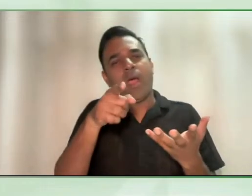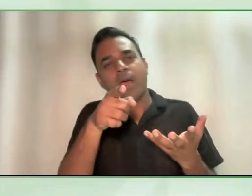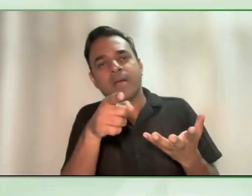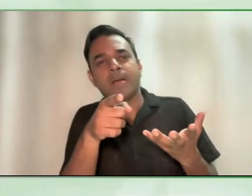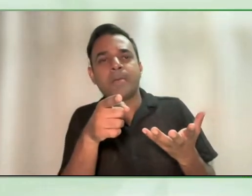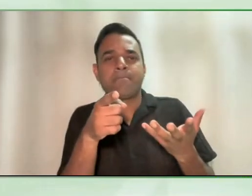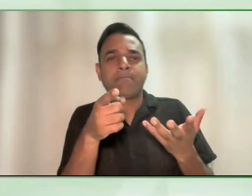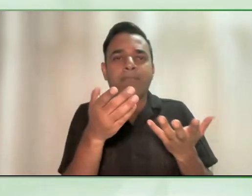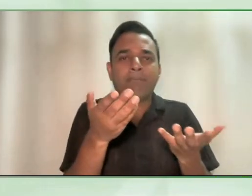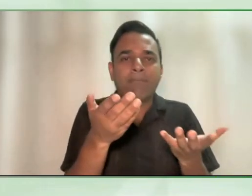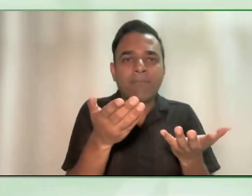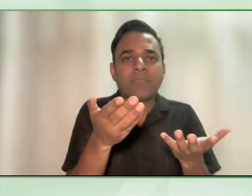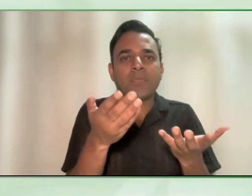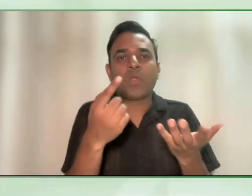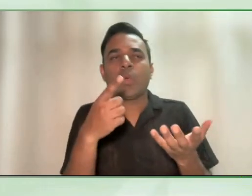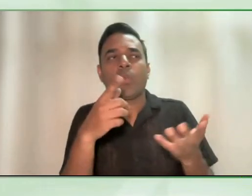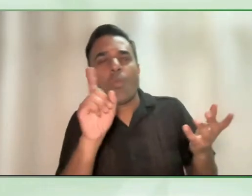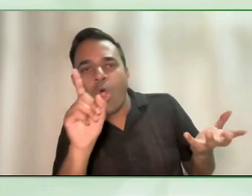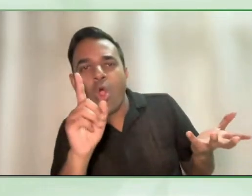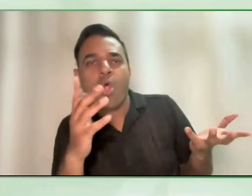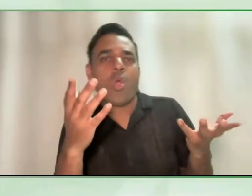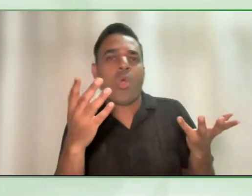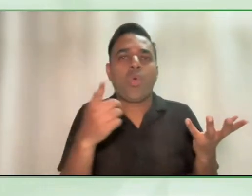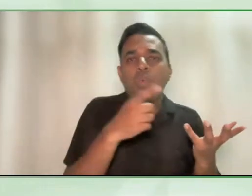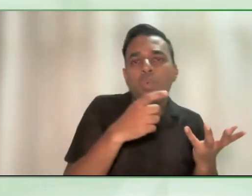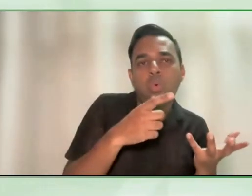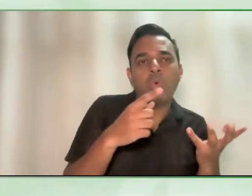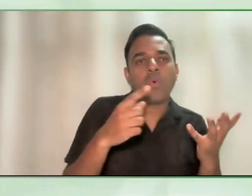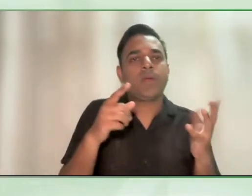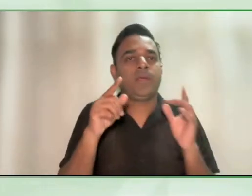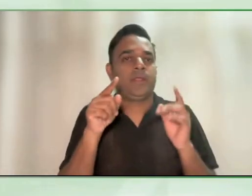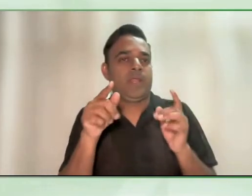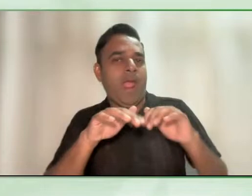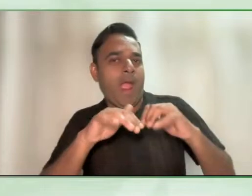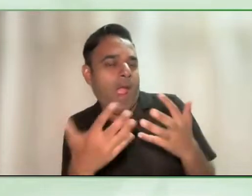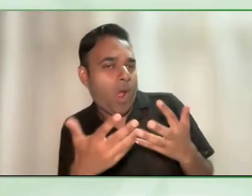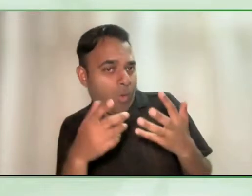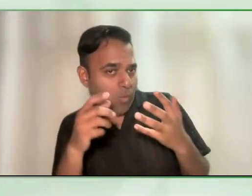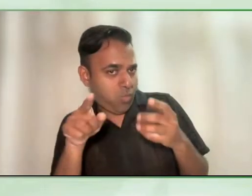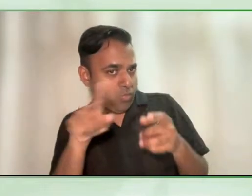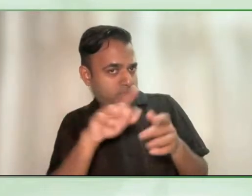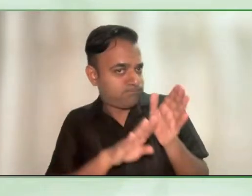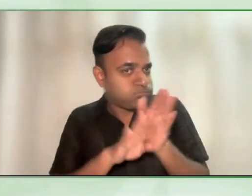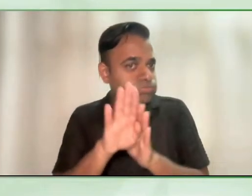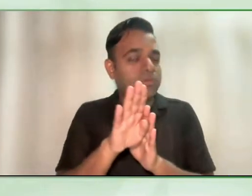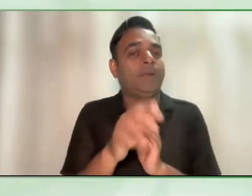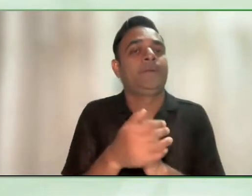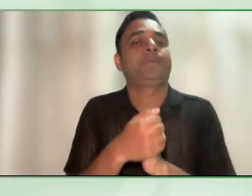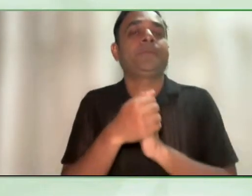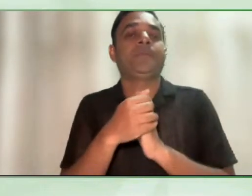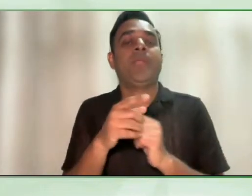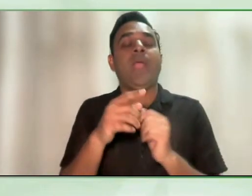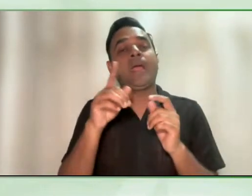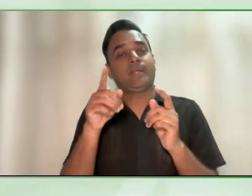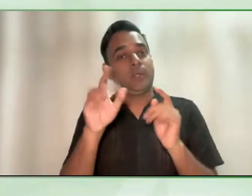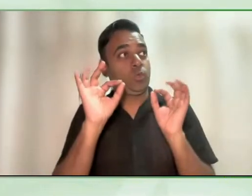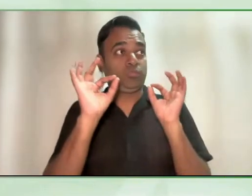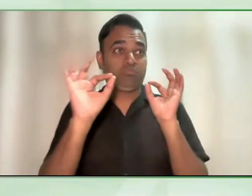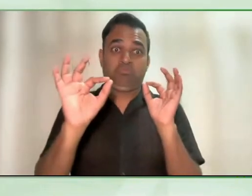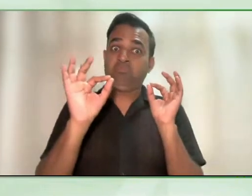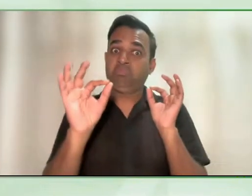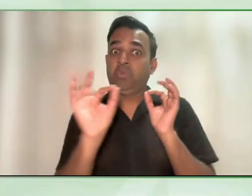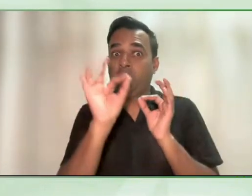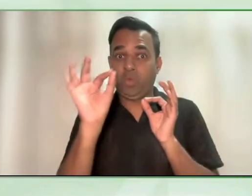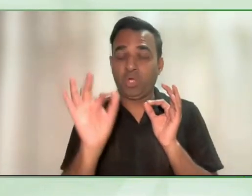the design of policies, the implementation of policies. If we actually look at the academic research and the literature